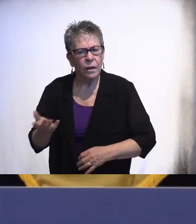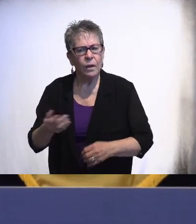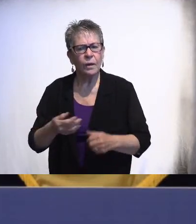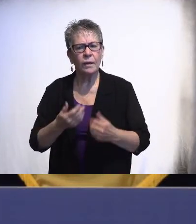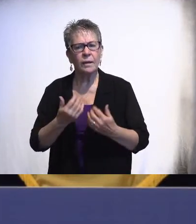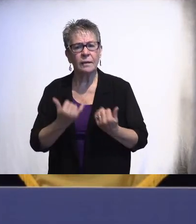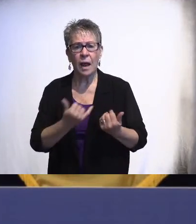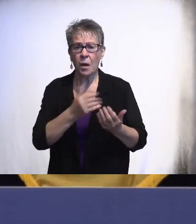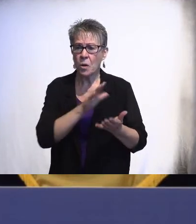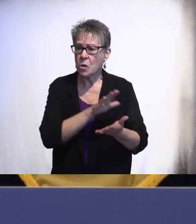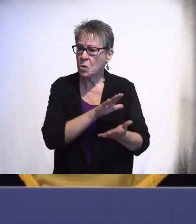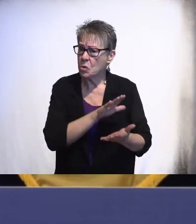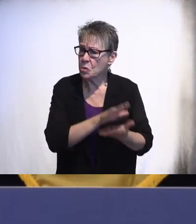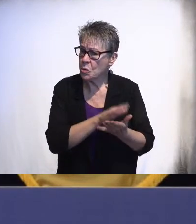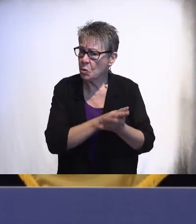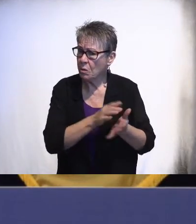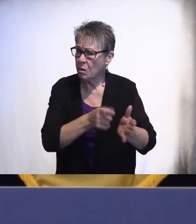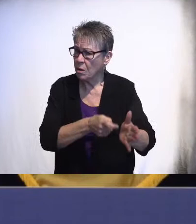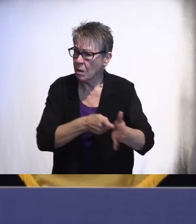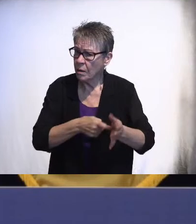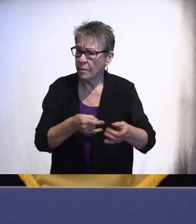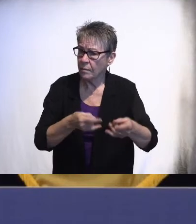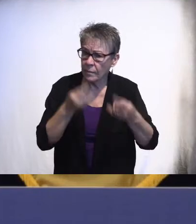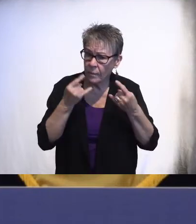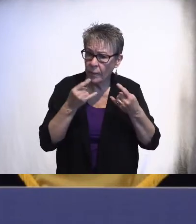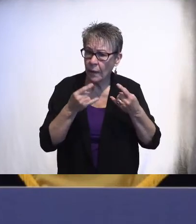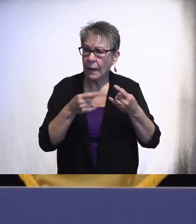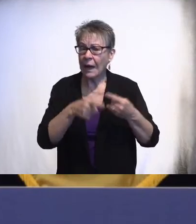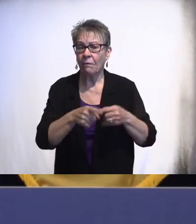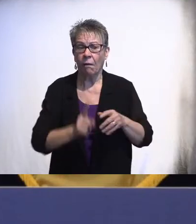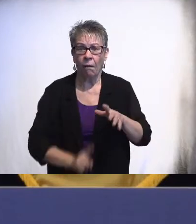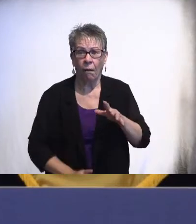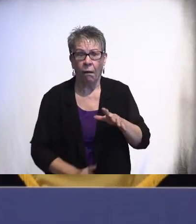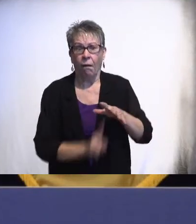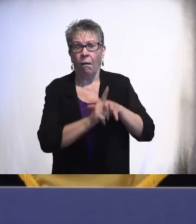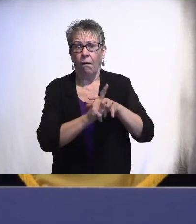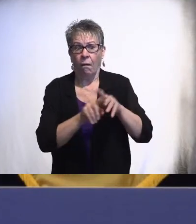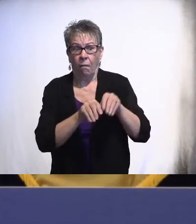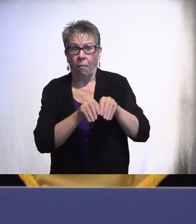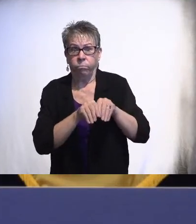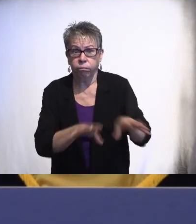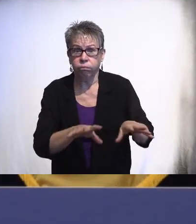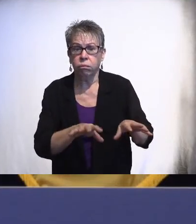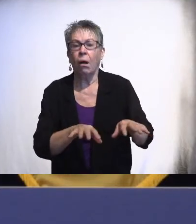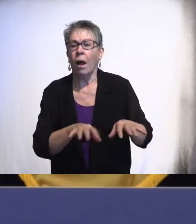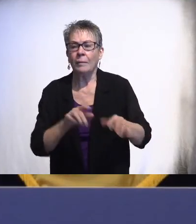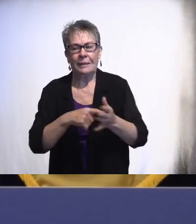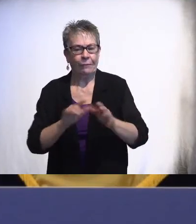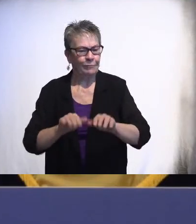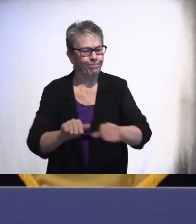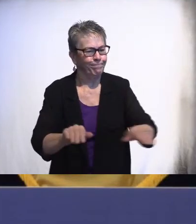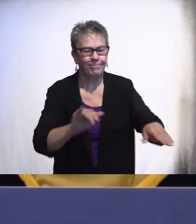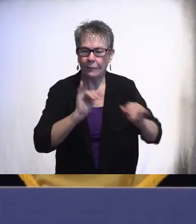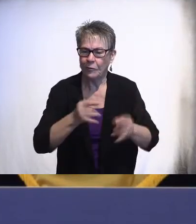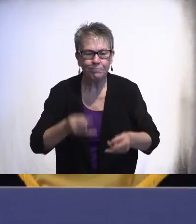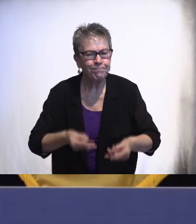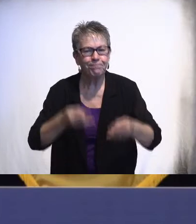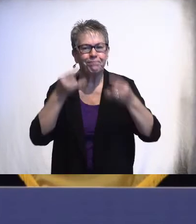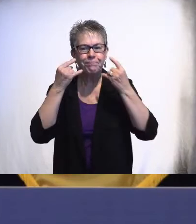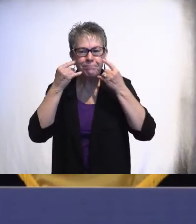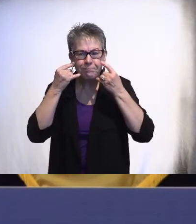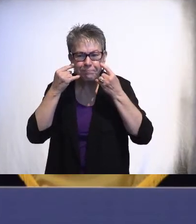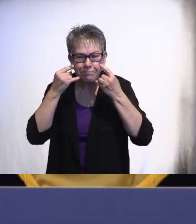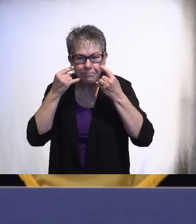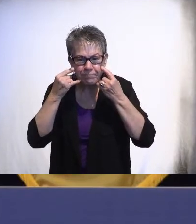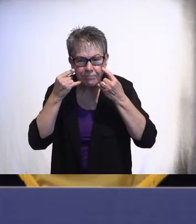place. Is there any mechanism in the executive order or in the health department regulations to order masking in schools